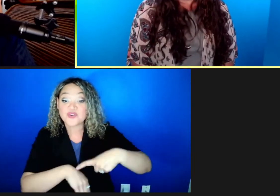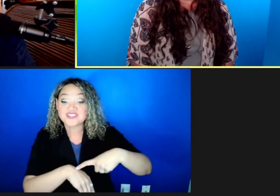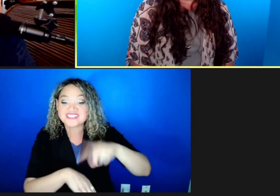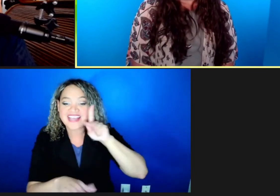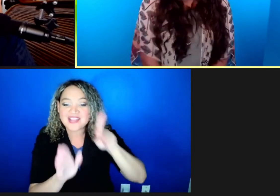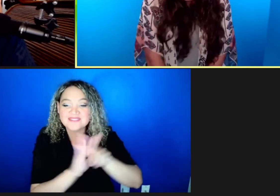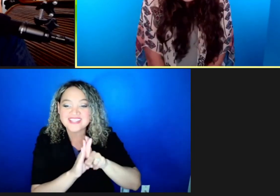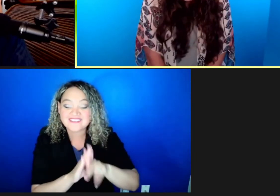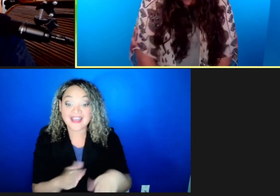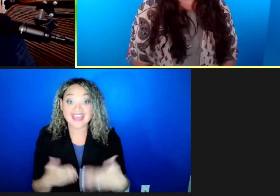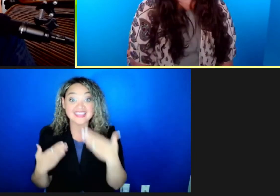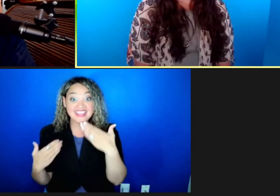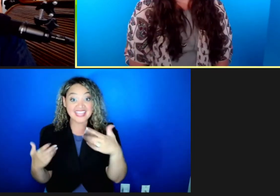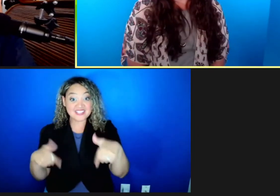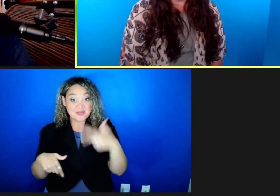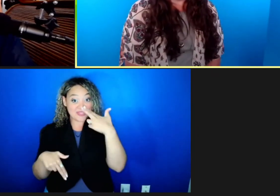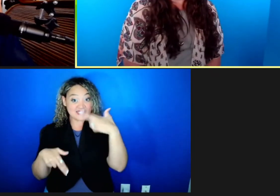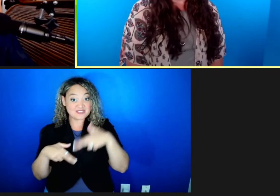much for having me. This was fun.